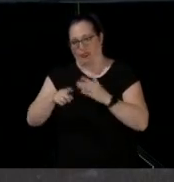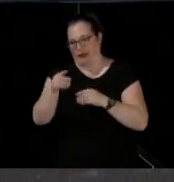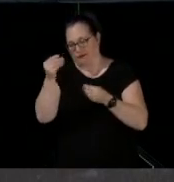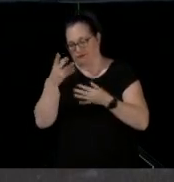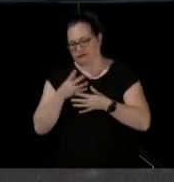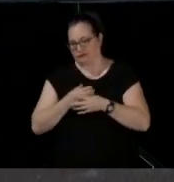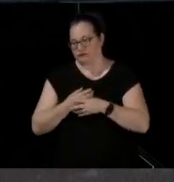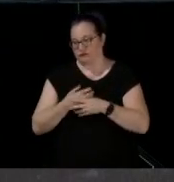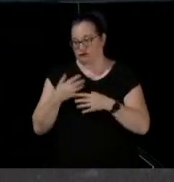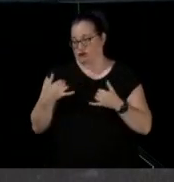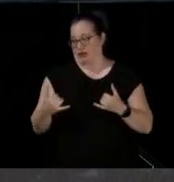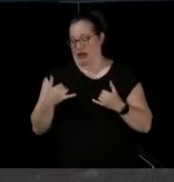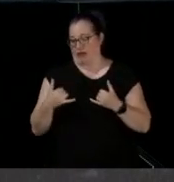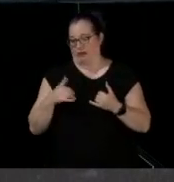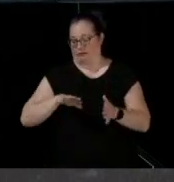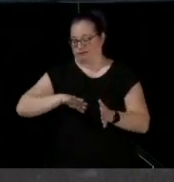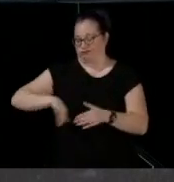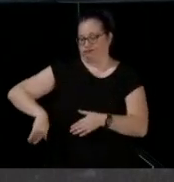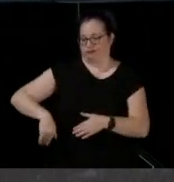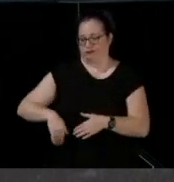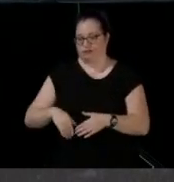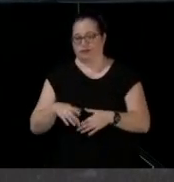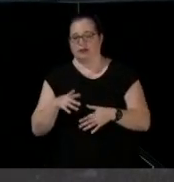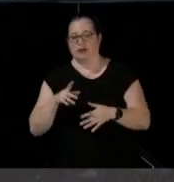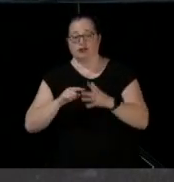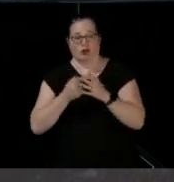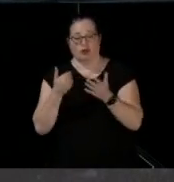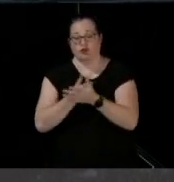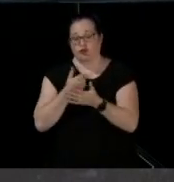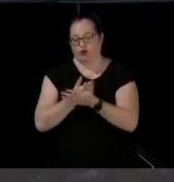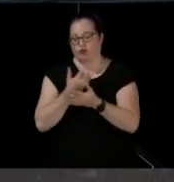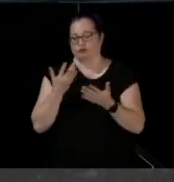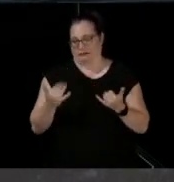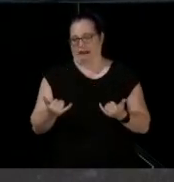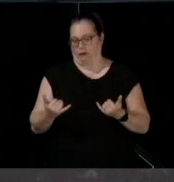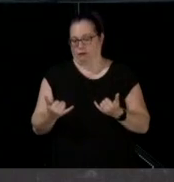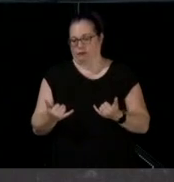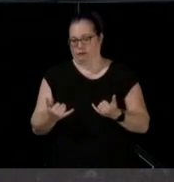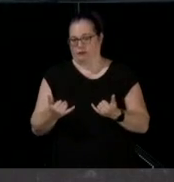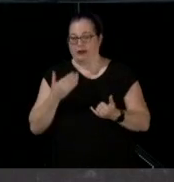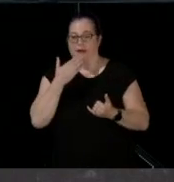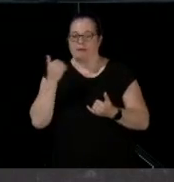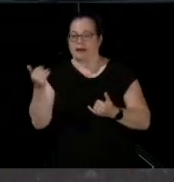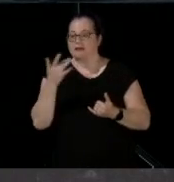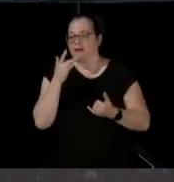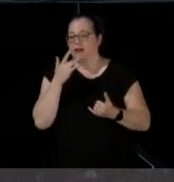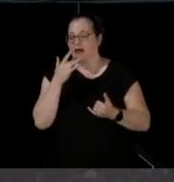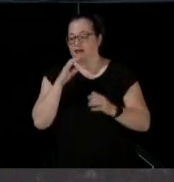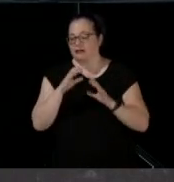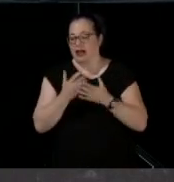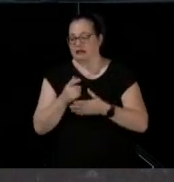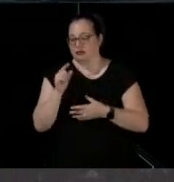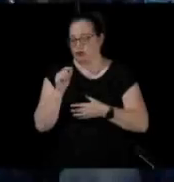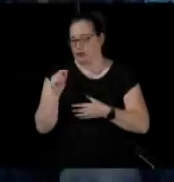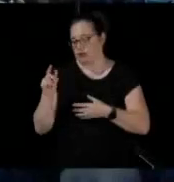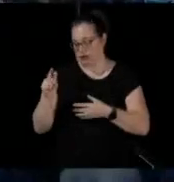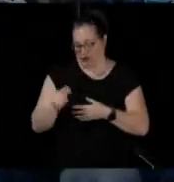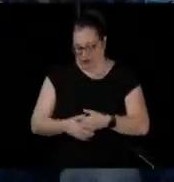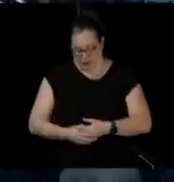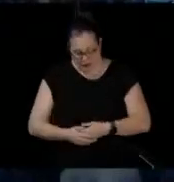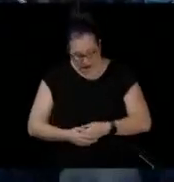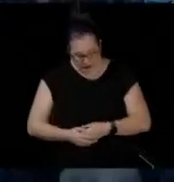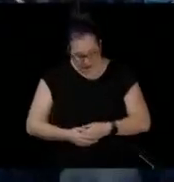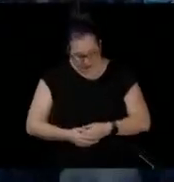free from the conceptions of the past. The start of something new begins now. Best of luck, class of 2023.